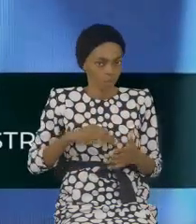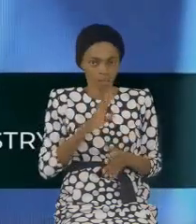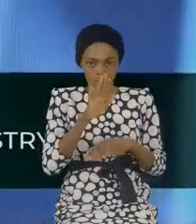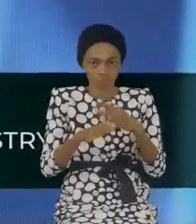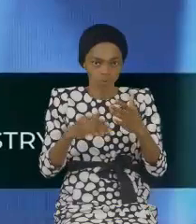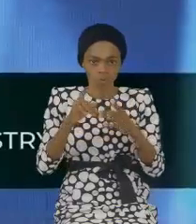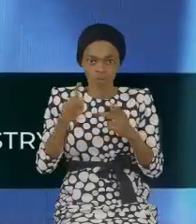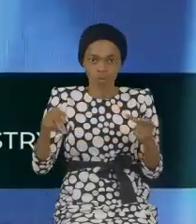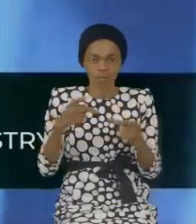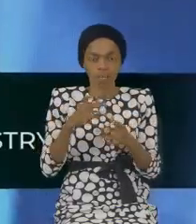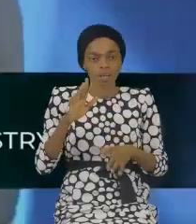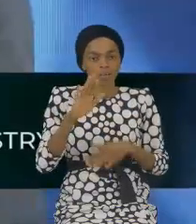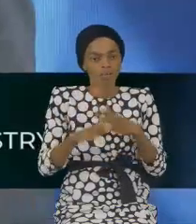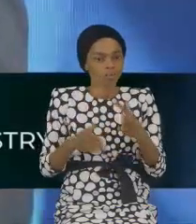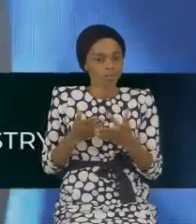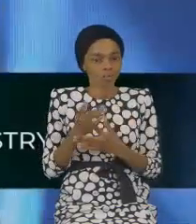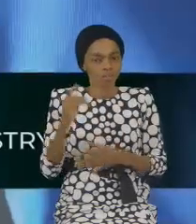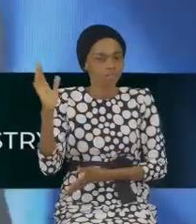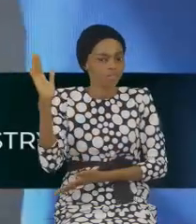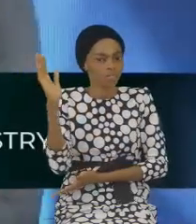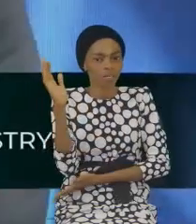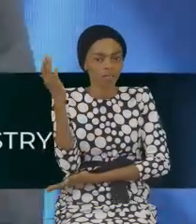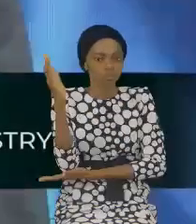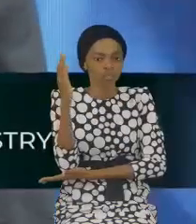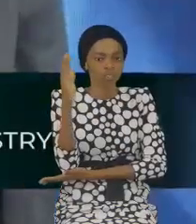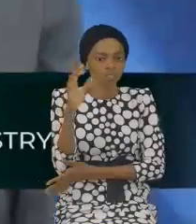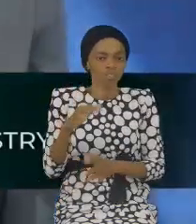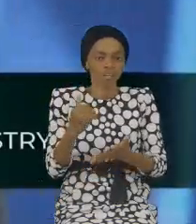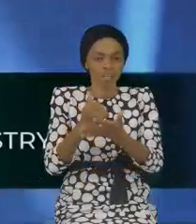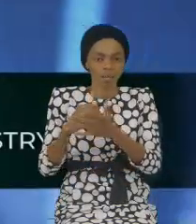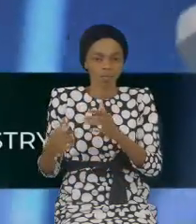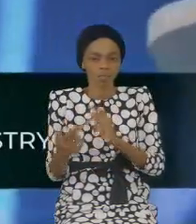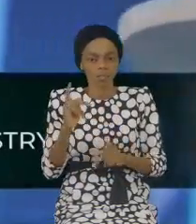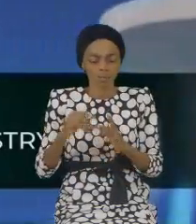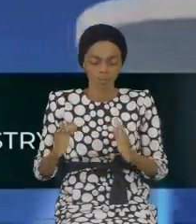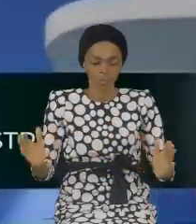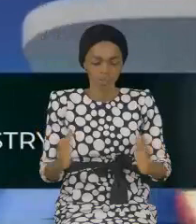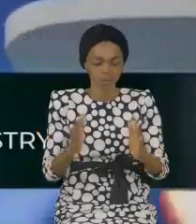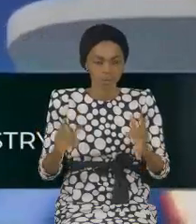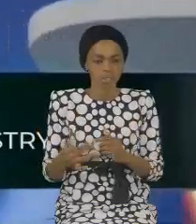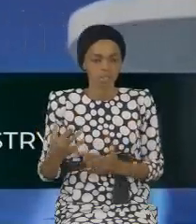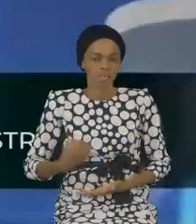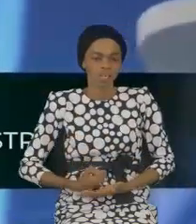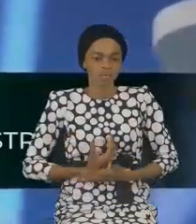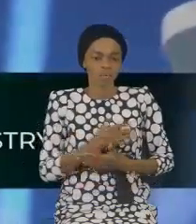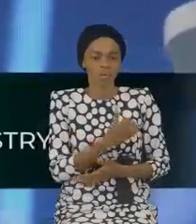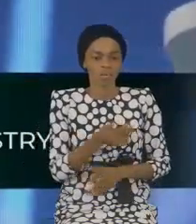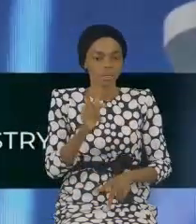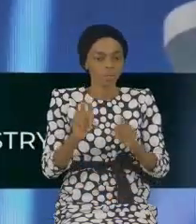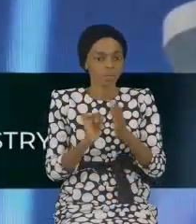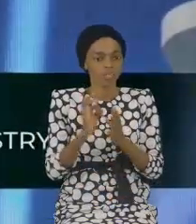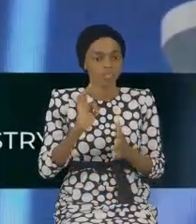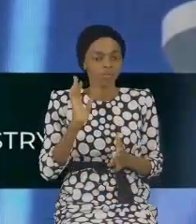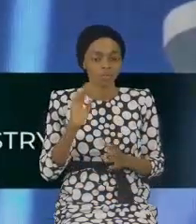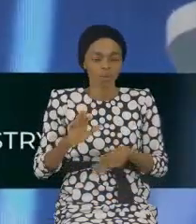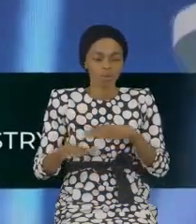through this wilderness, may you help other people, influence other people, inspire other other people that they will walk through as